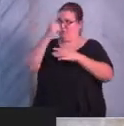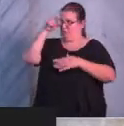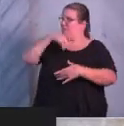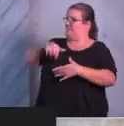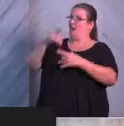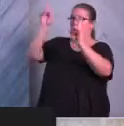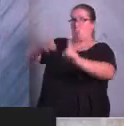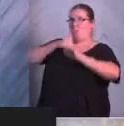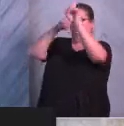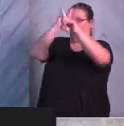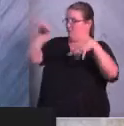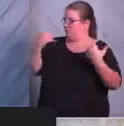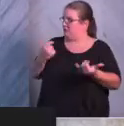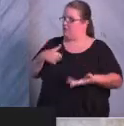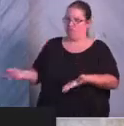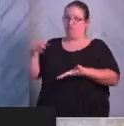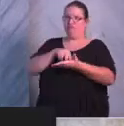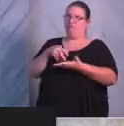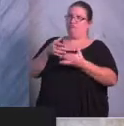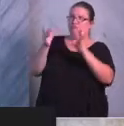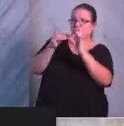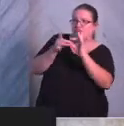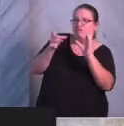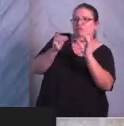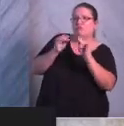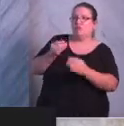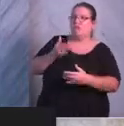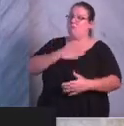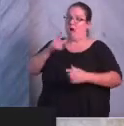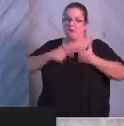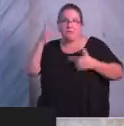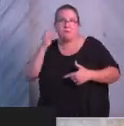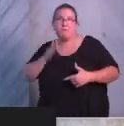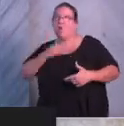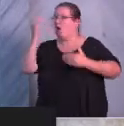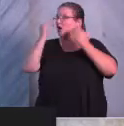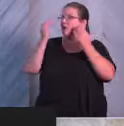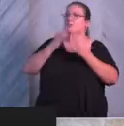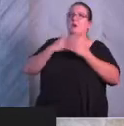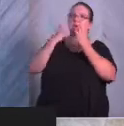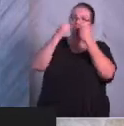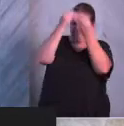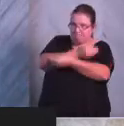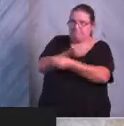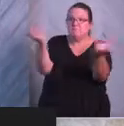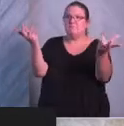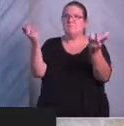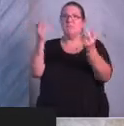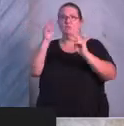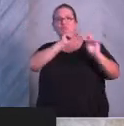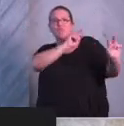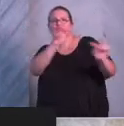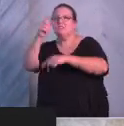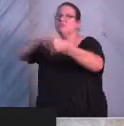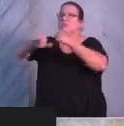for which I stand here amongst you and offer my life experiences, my knowledge and caring as we look into each other's lives